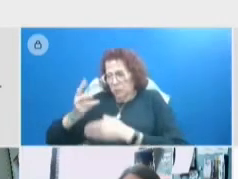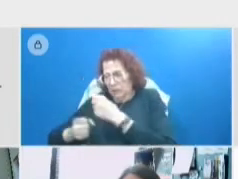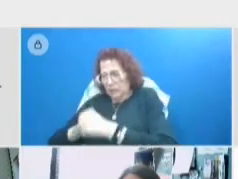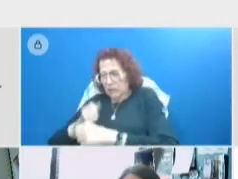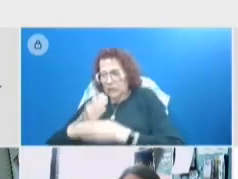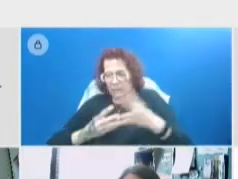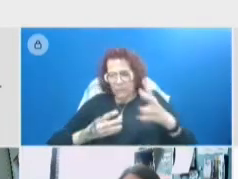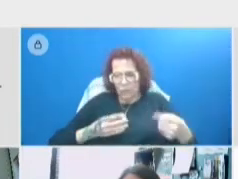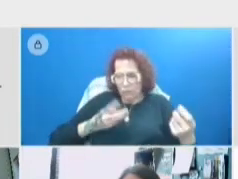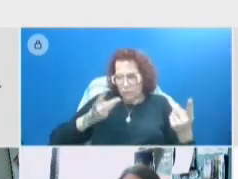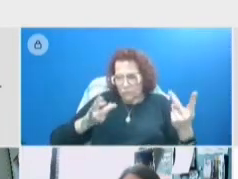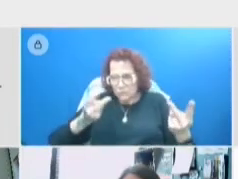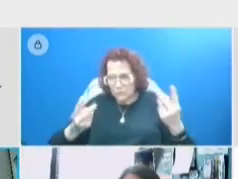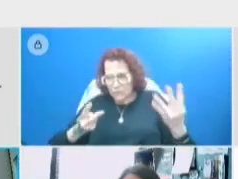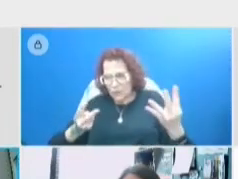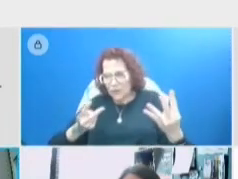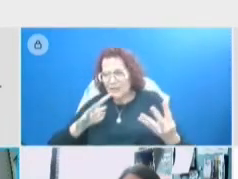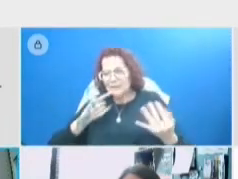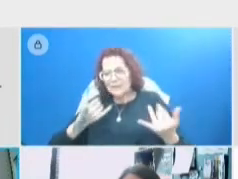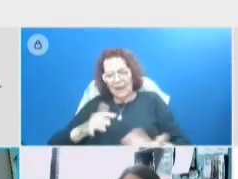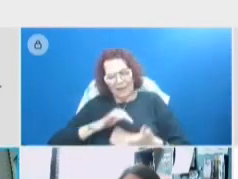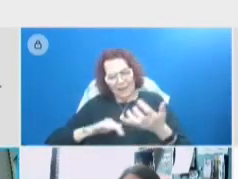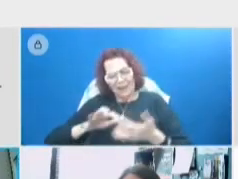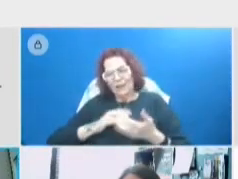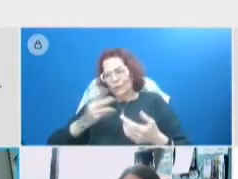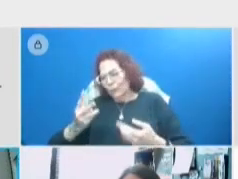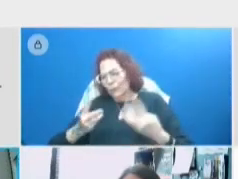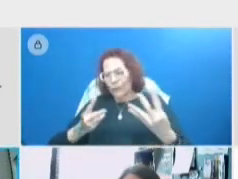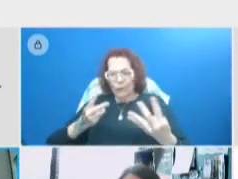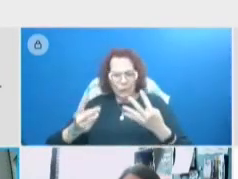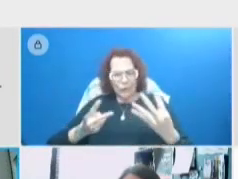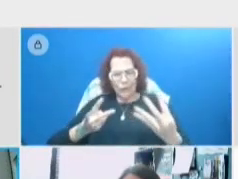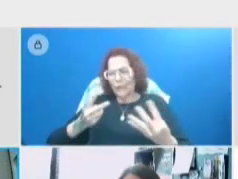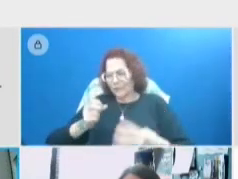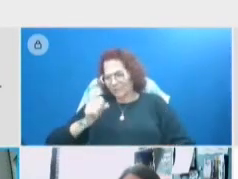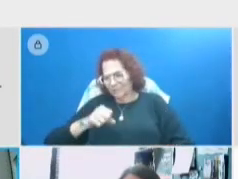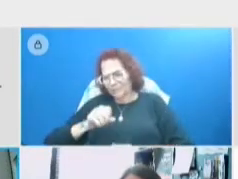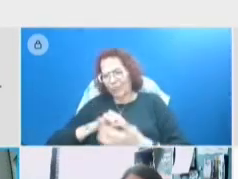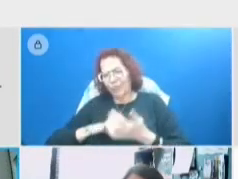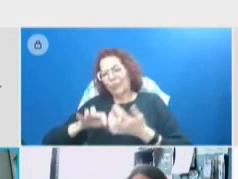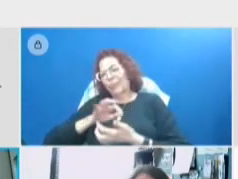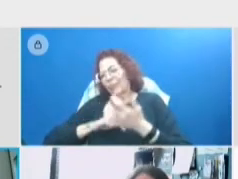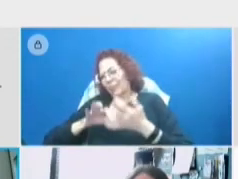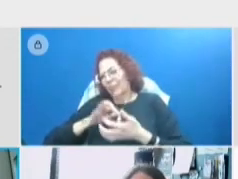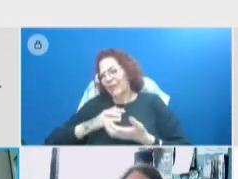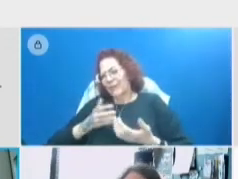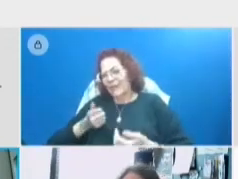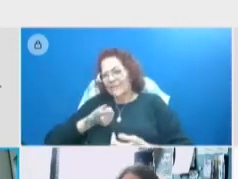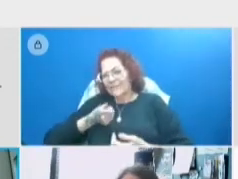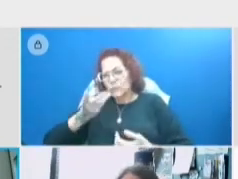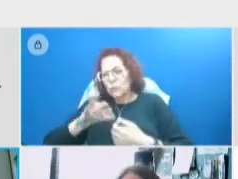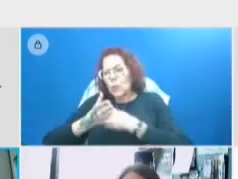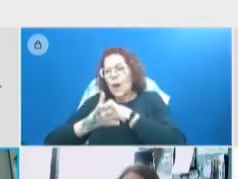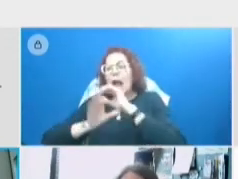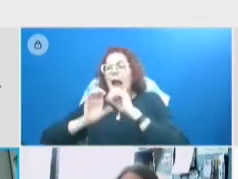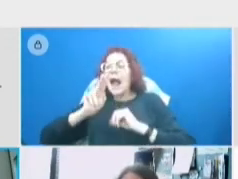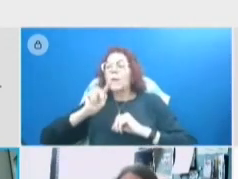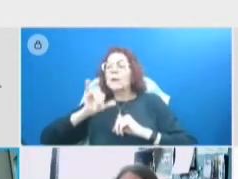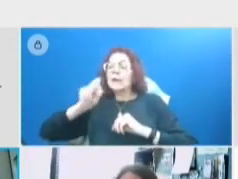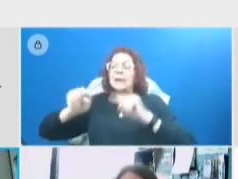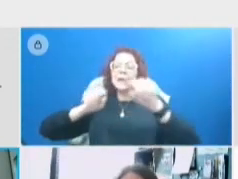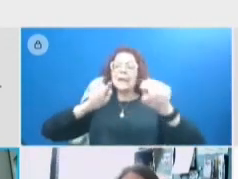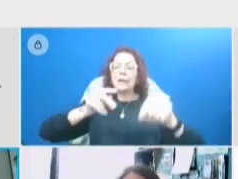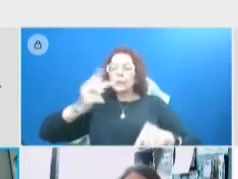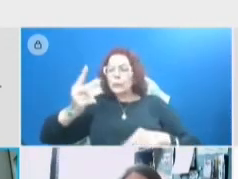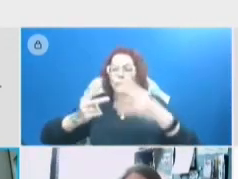some are 4. The statute provides for a few counties that are specified to be 4 right in the state law. The default is 2, and